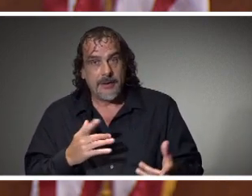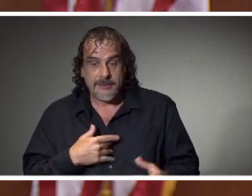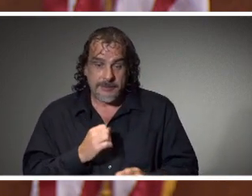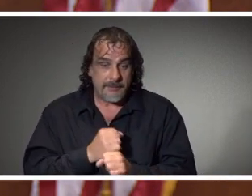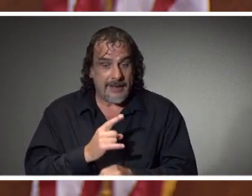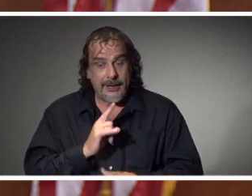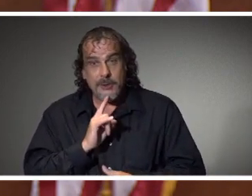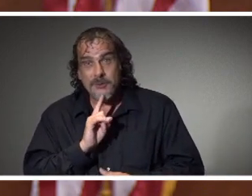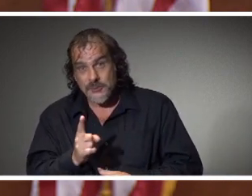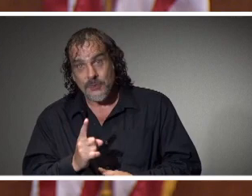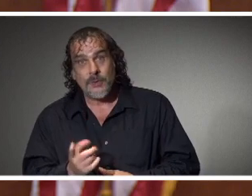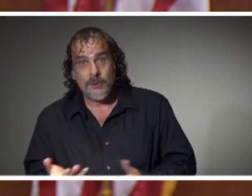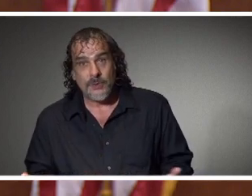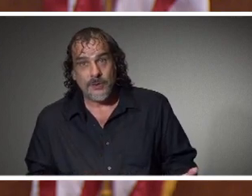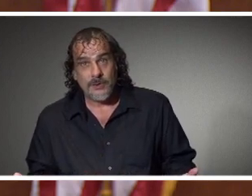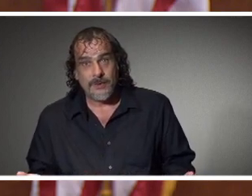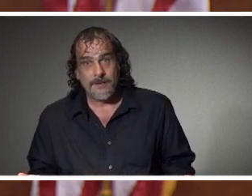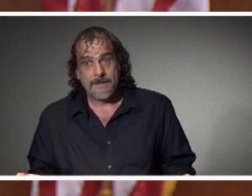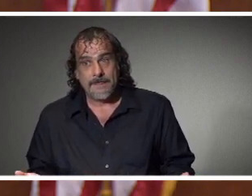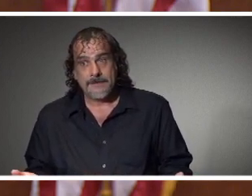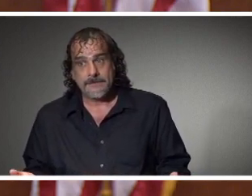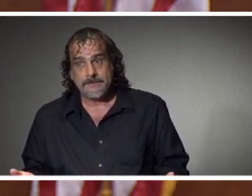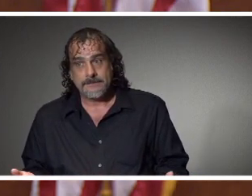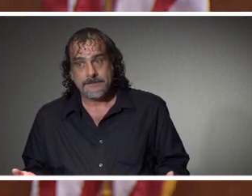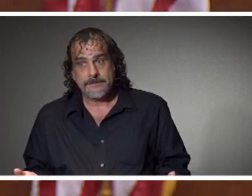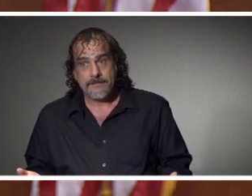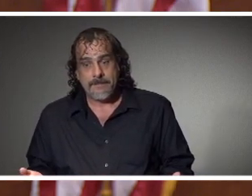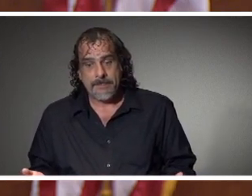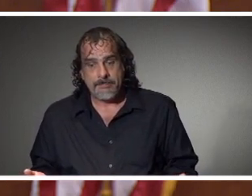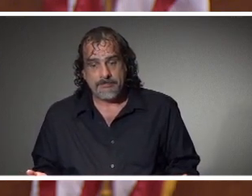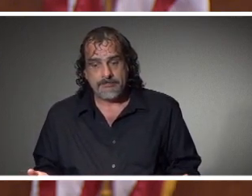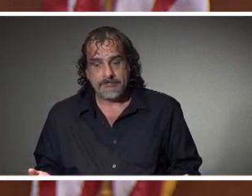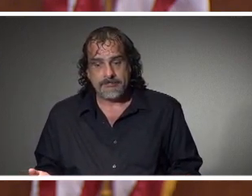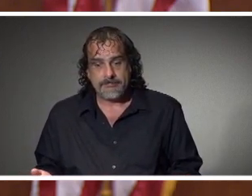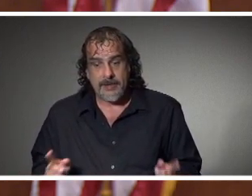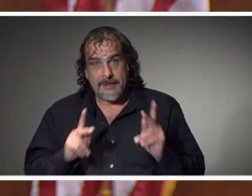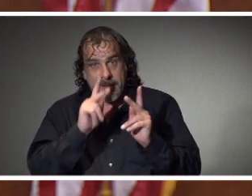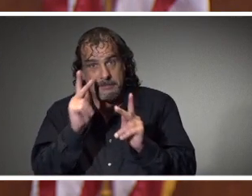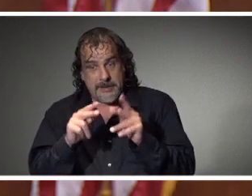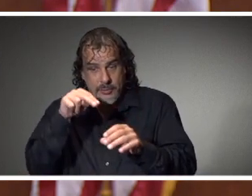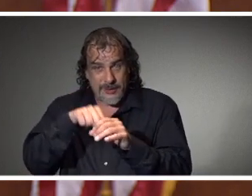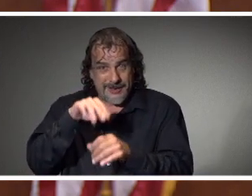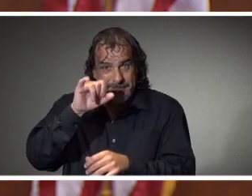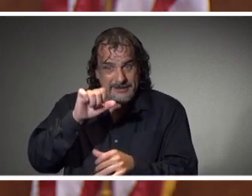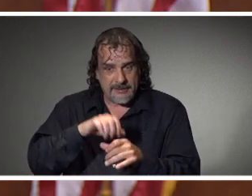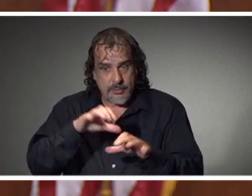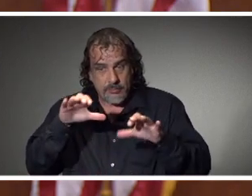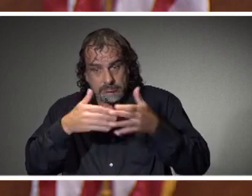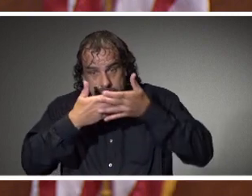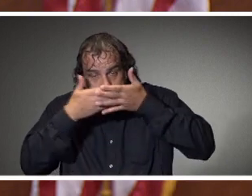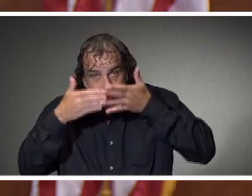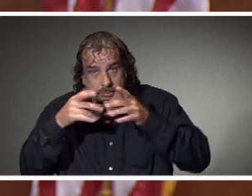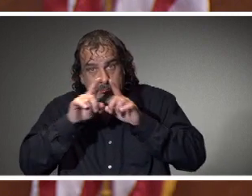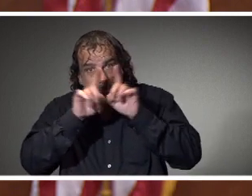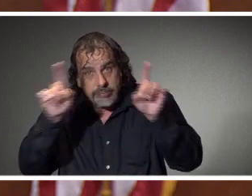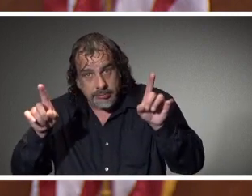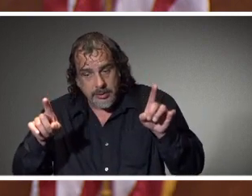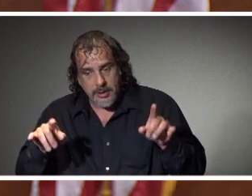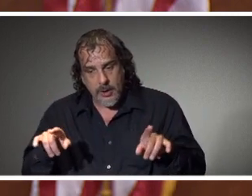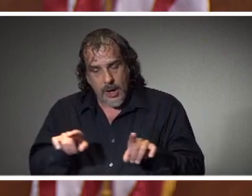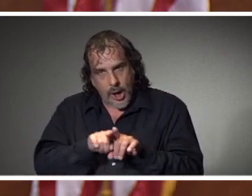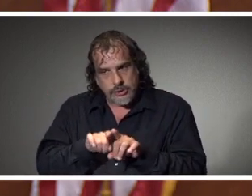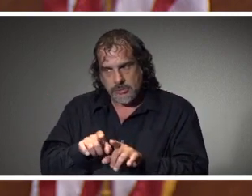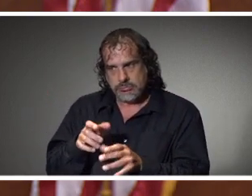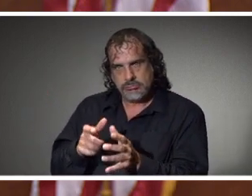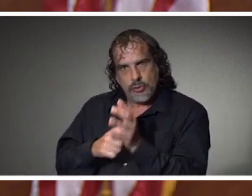sure that our individuals throughout Mississippi do the right thing, while at the same